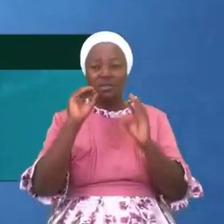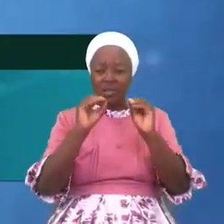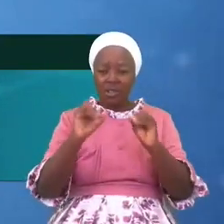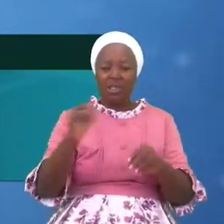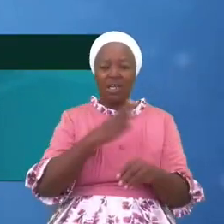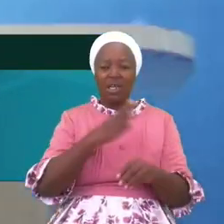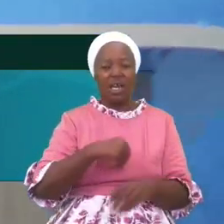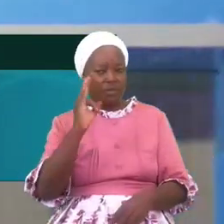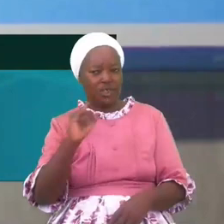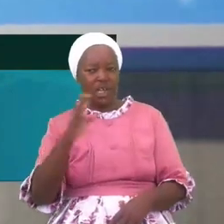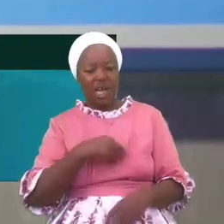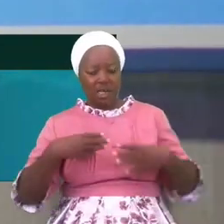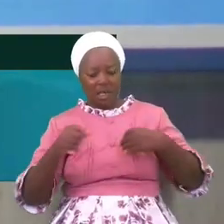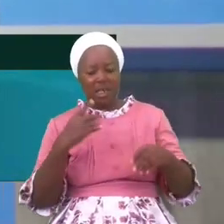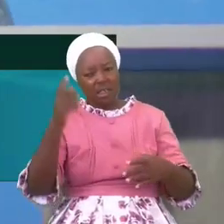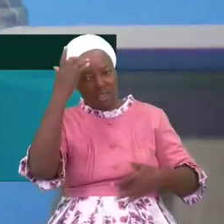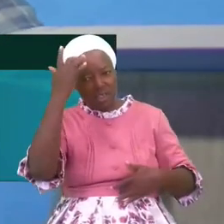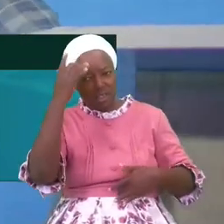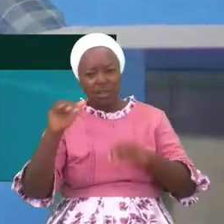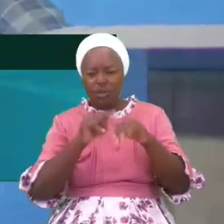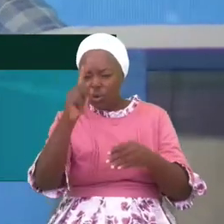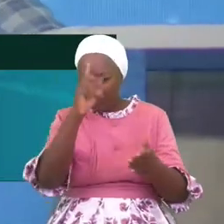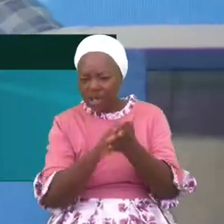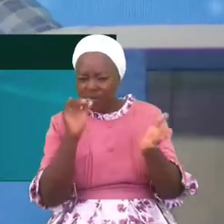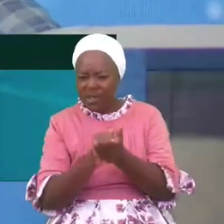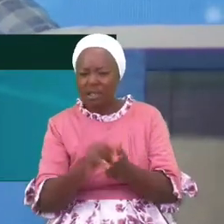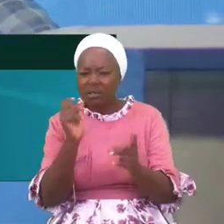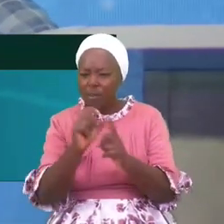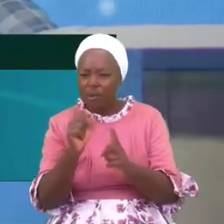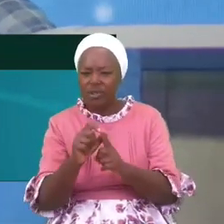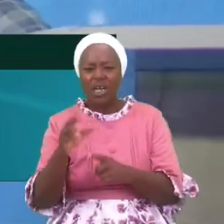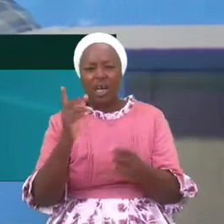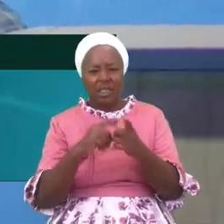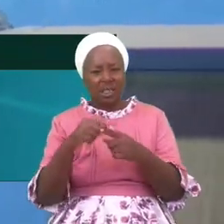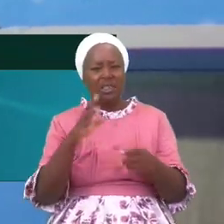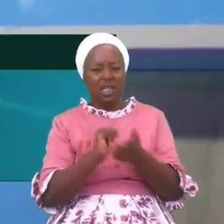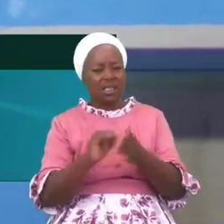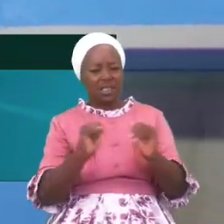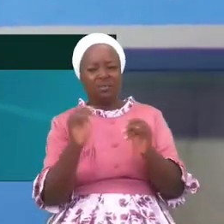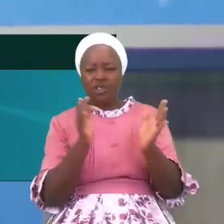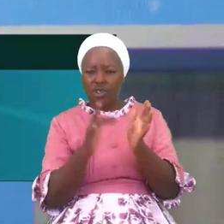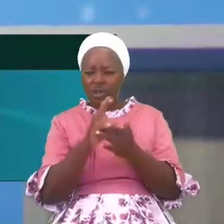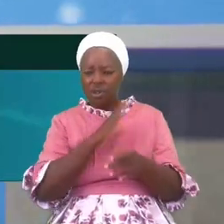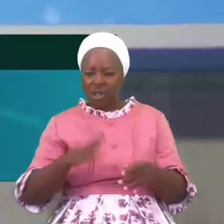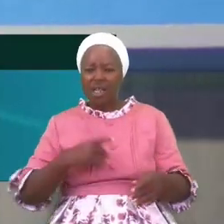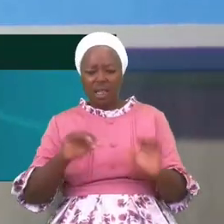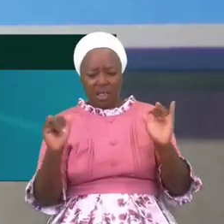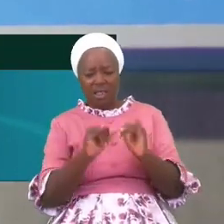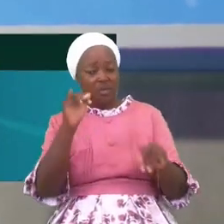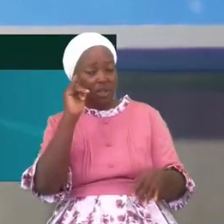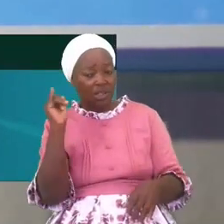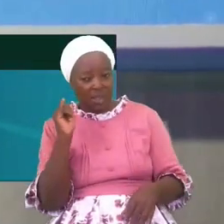that report? And it said, Jesus Christ, the same yesterday and today and forever. Do